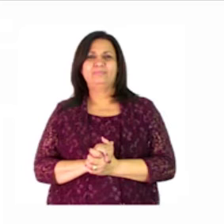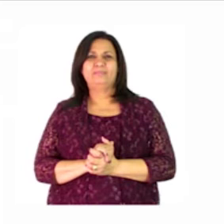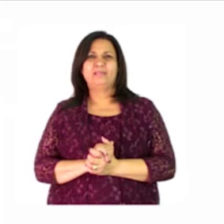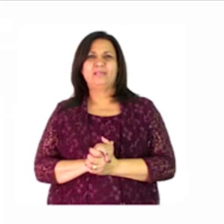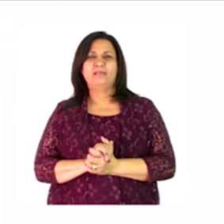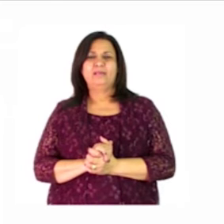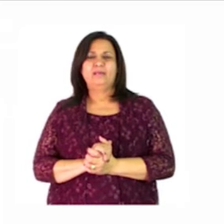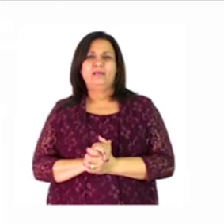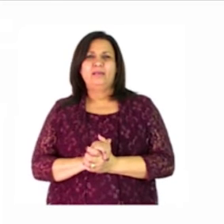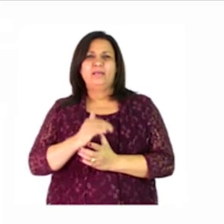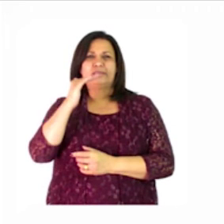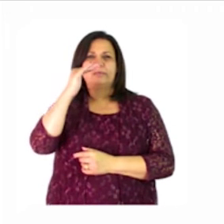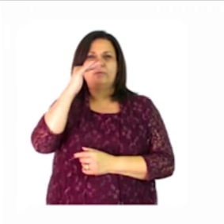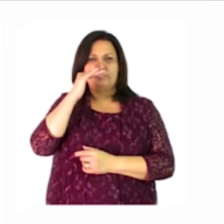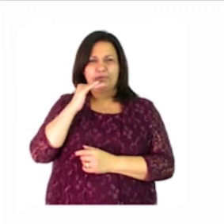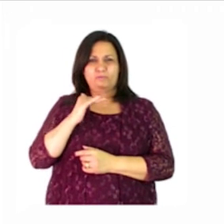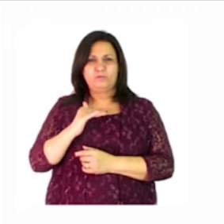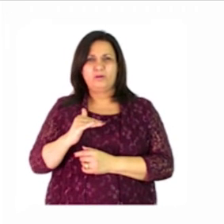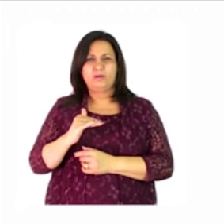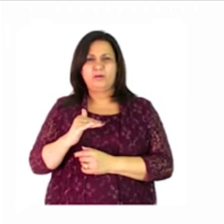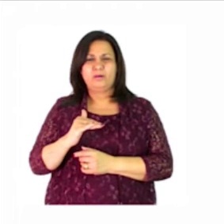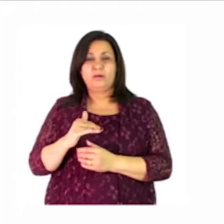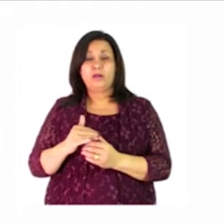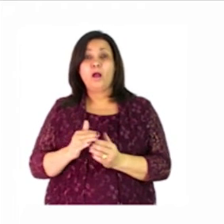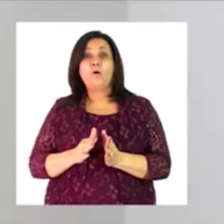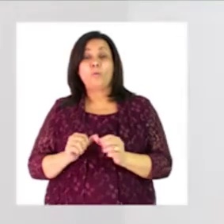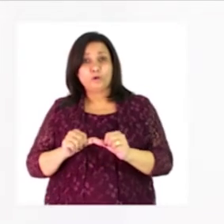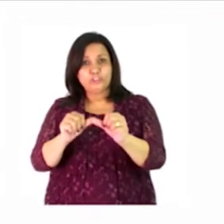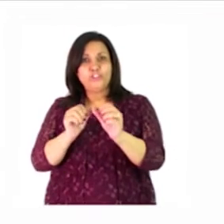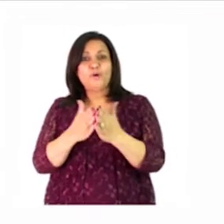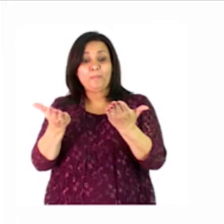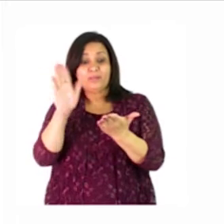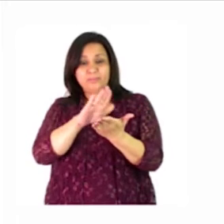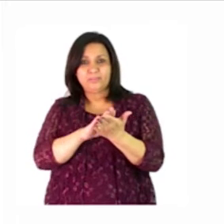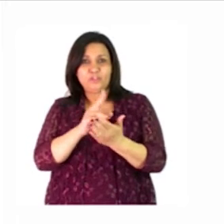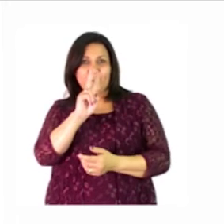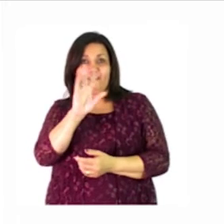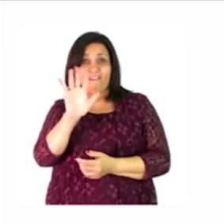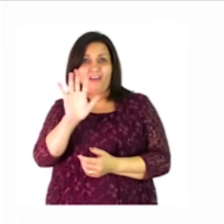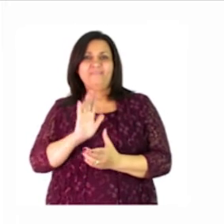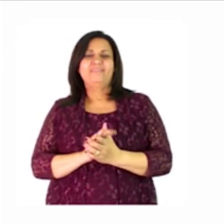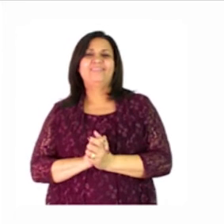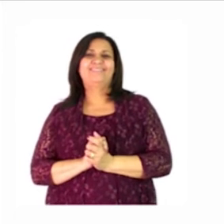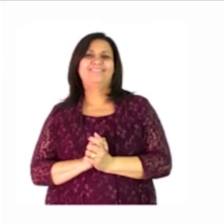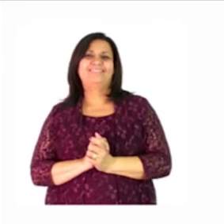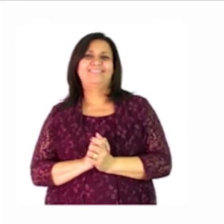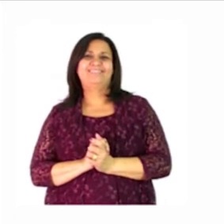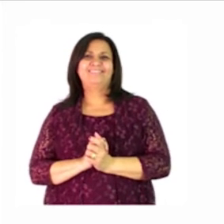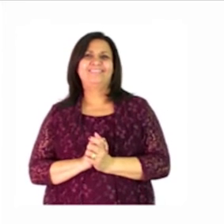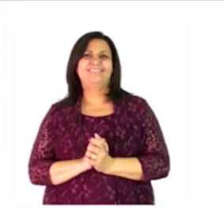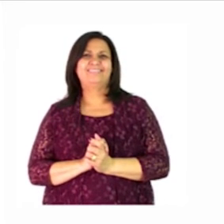Let's move over to page 25 of our booklet. On